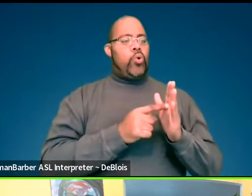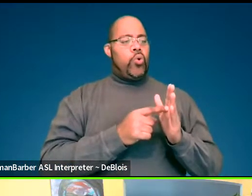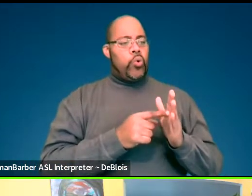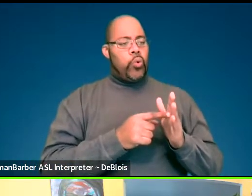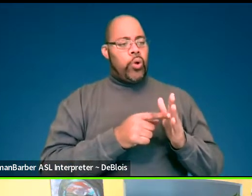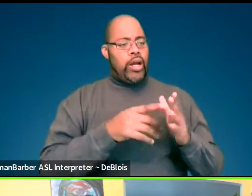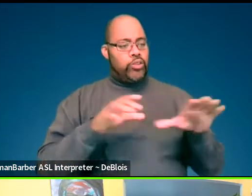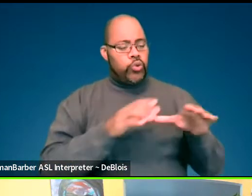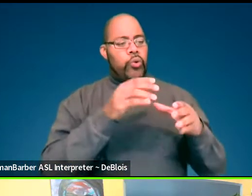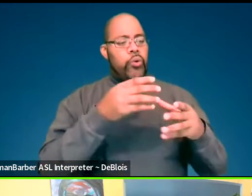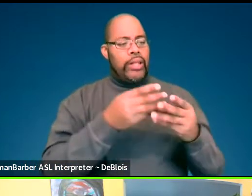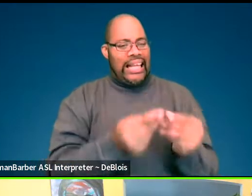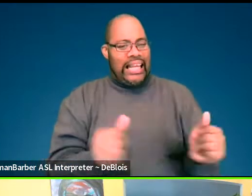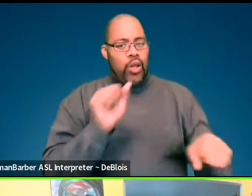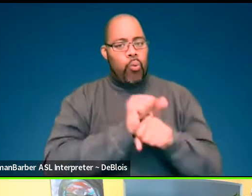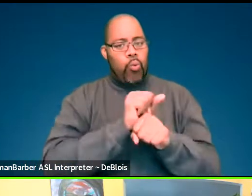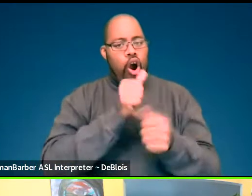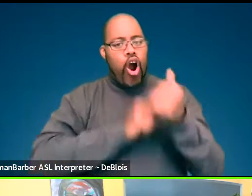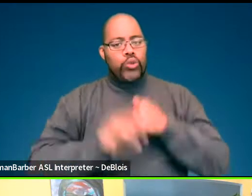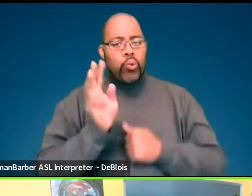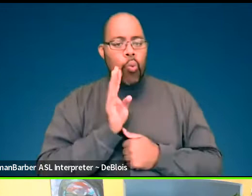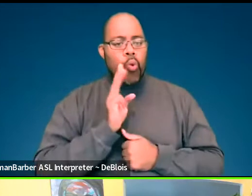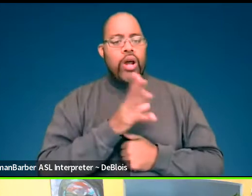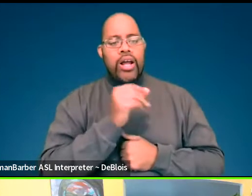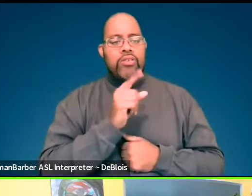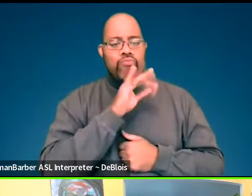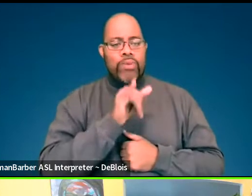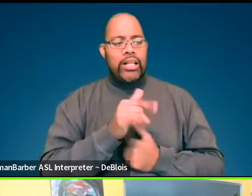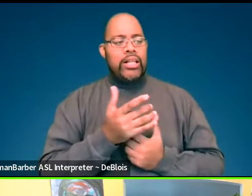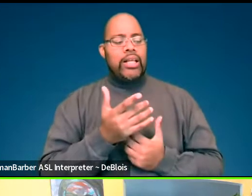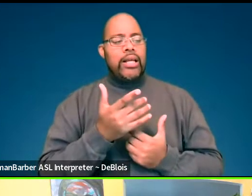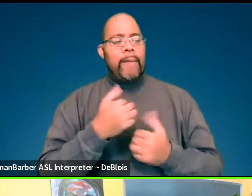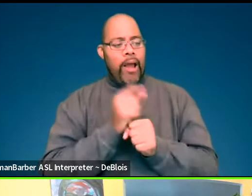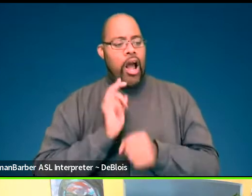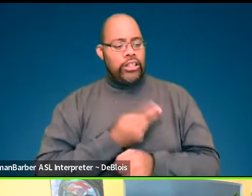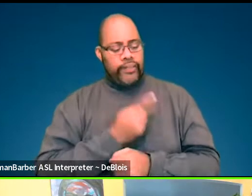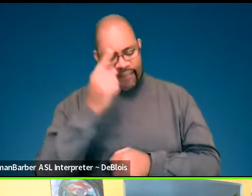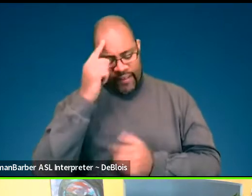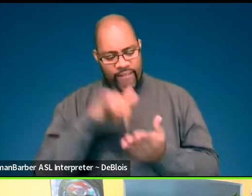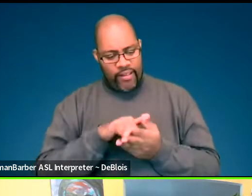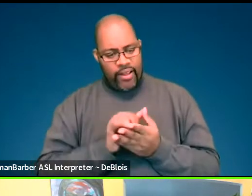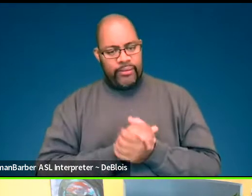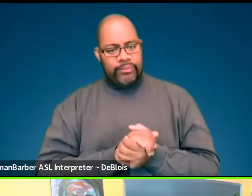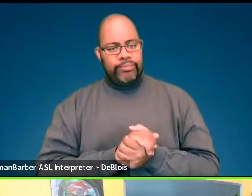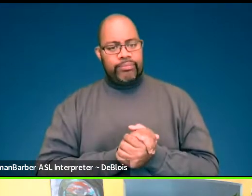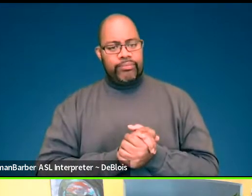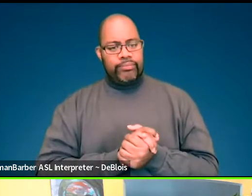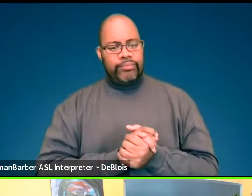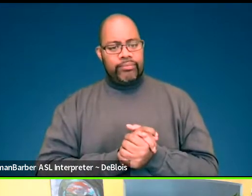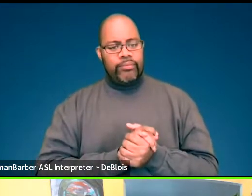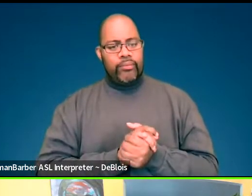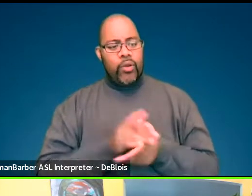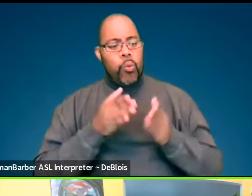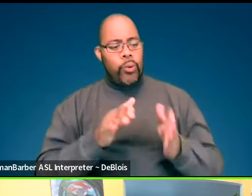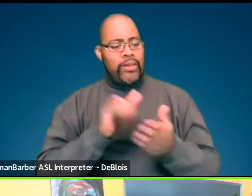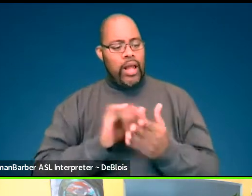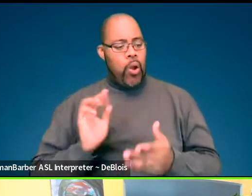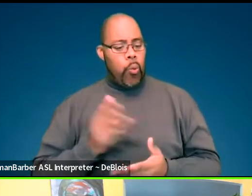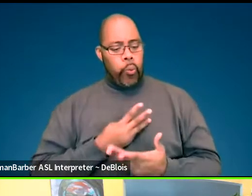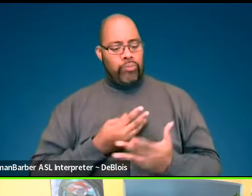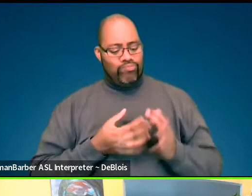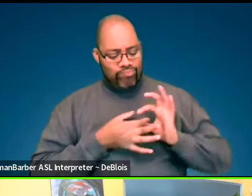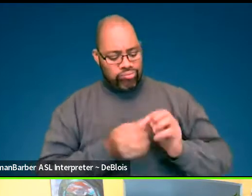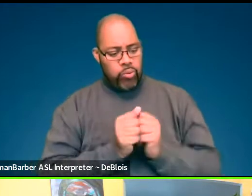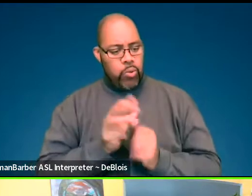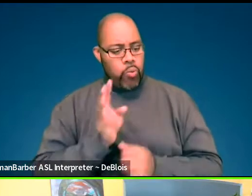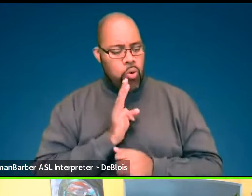work underwater. And it really begs us to think that the ways in which we commune with